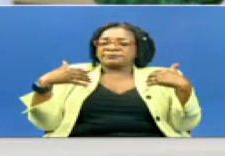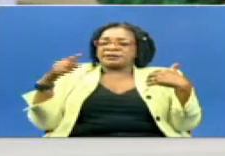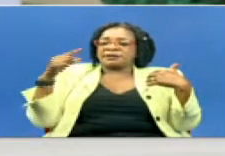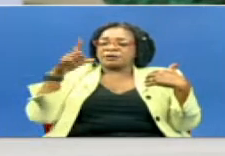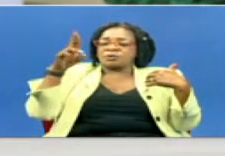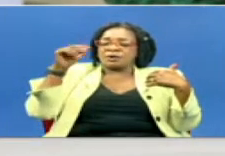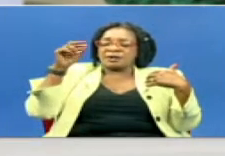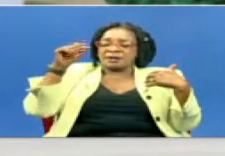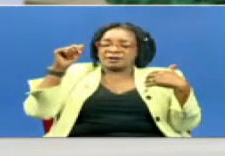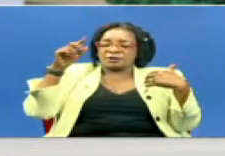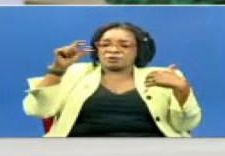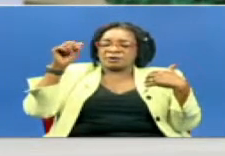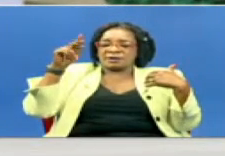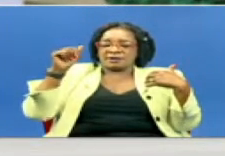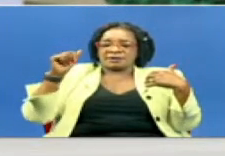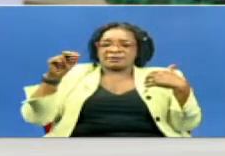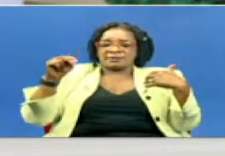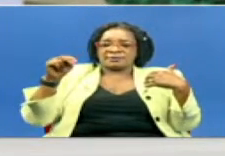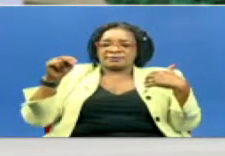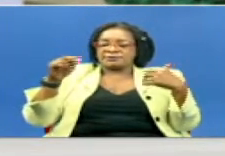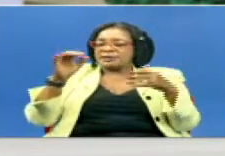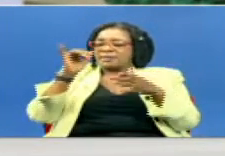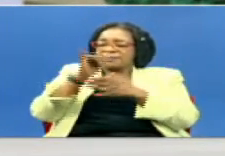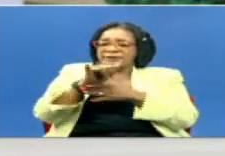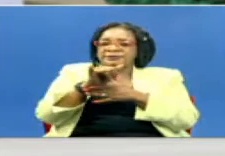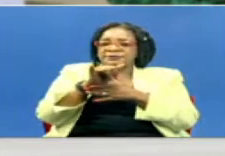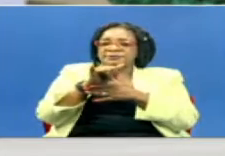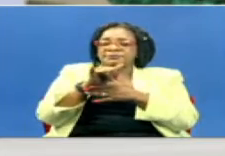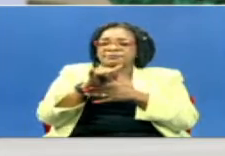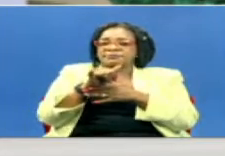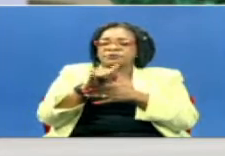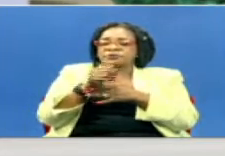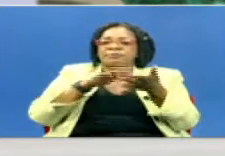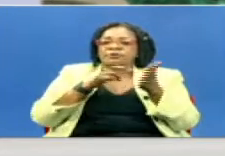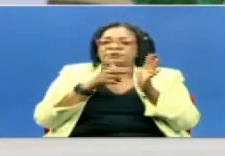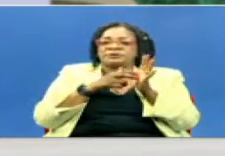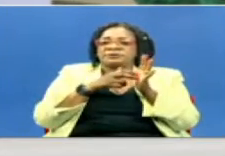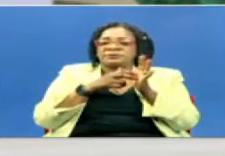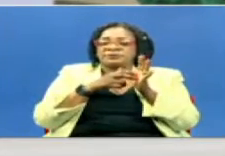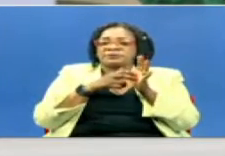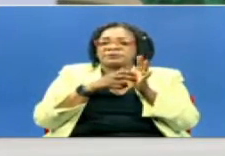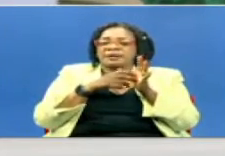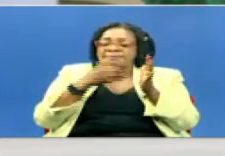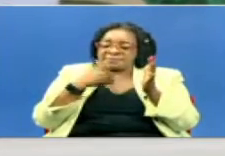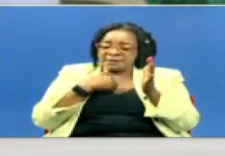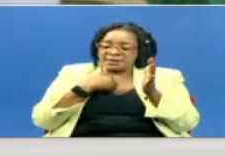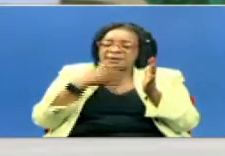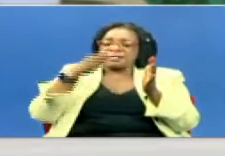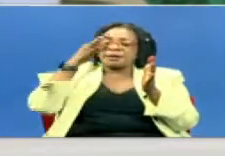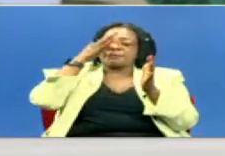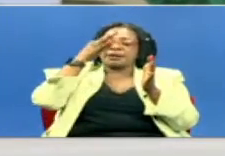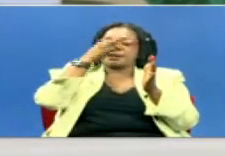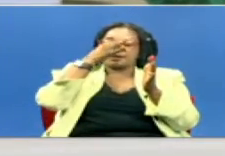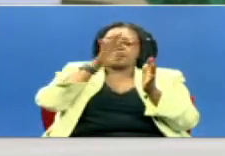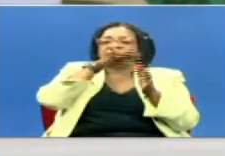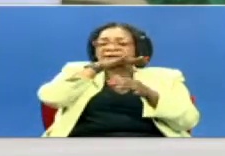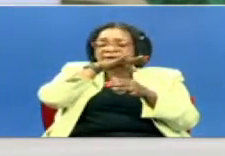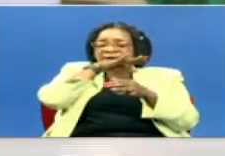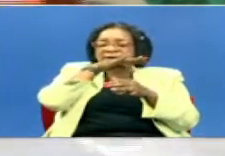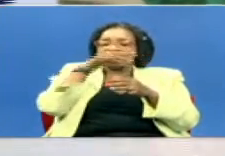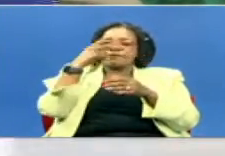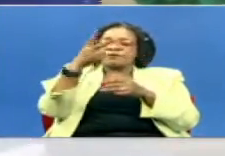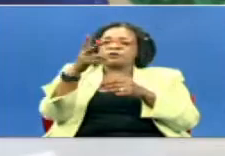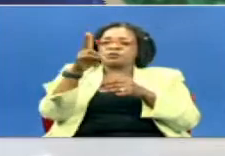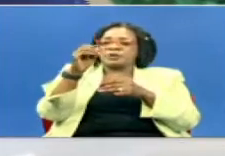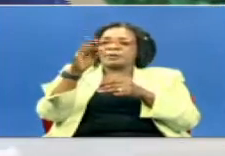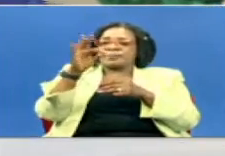Golano, all right? Mm. And so that one is, it was a project under me and Kibaki and Raila, Vision 2030 project. But